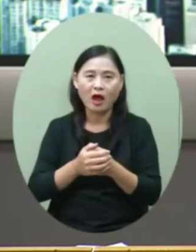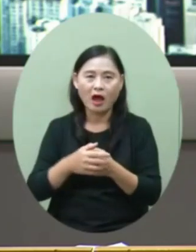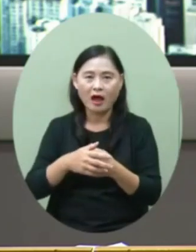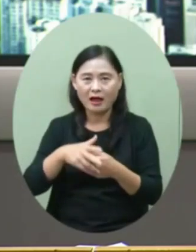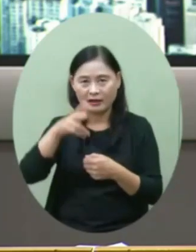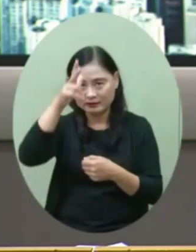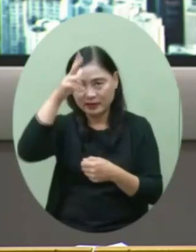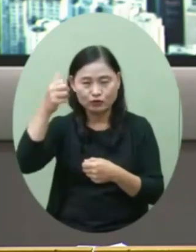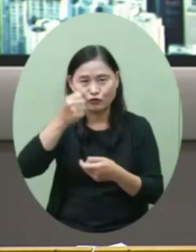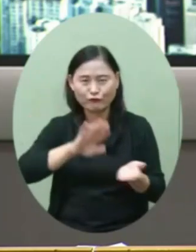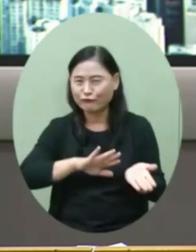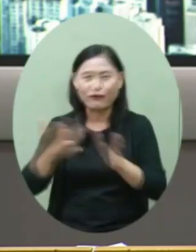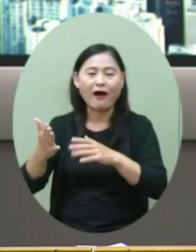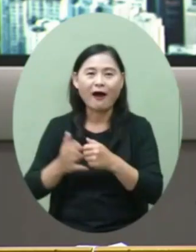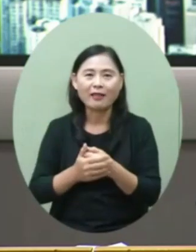it